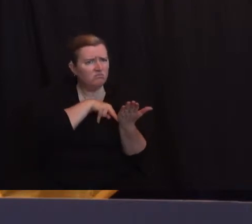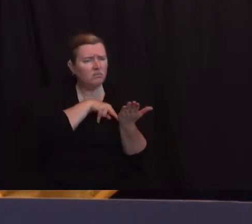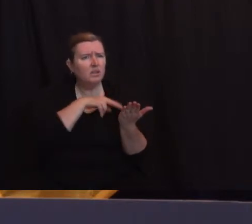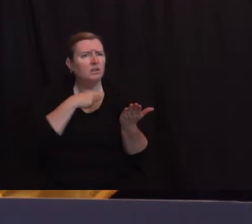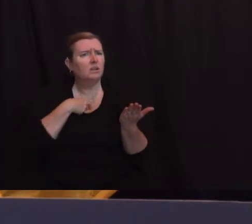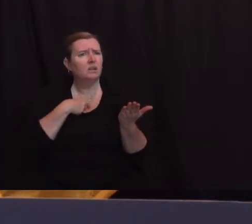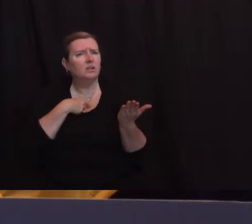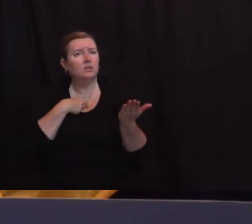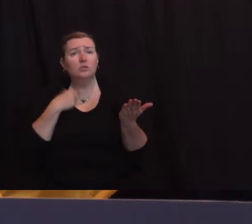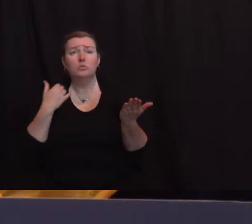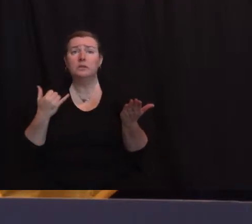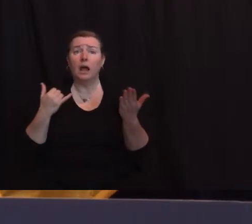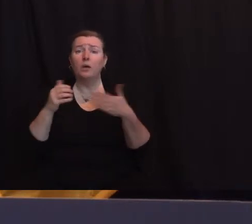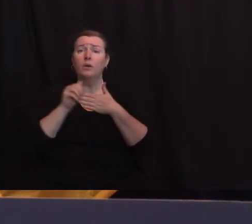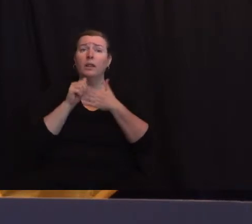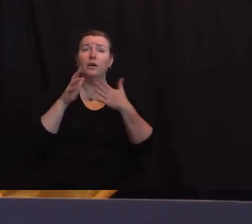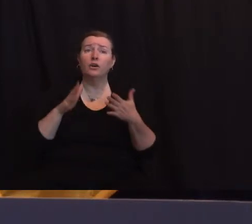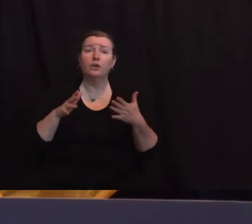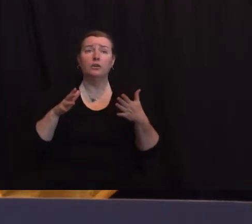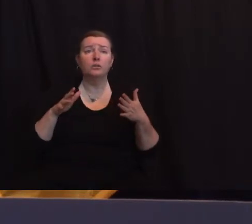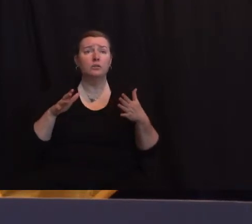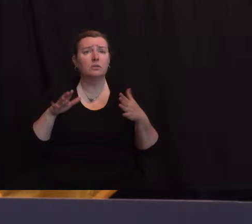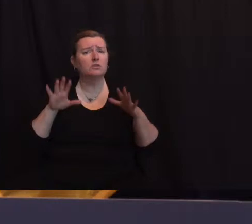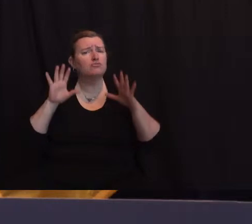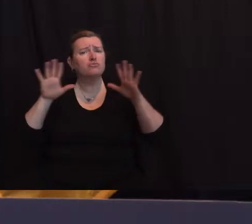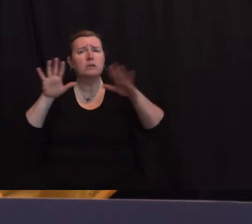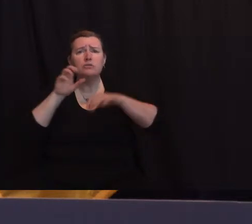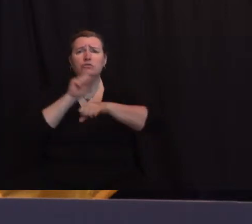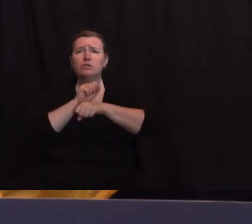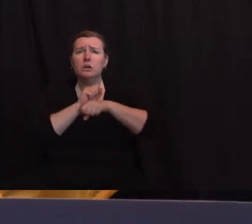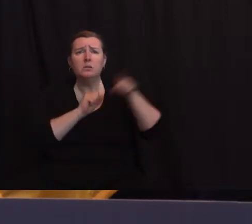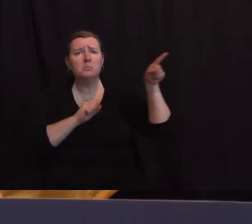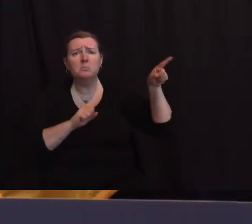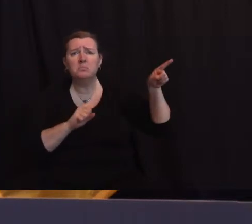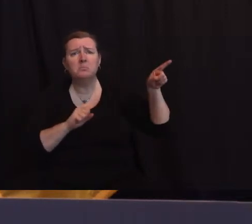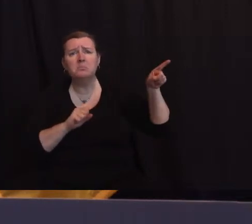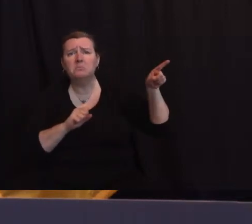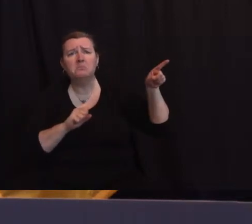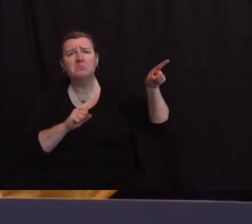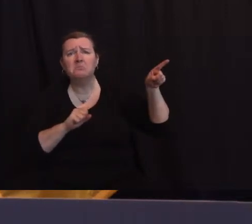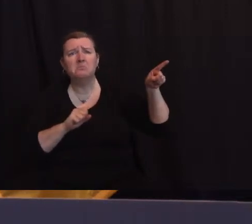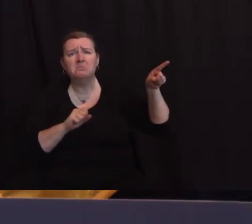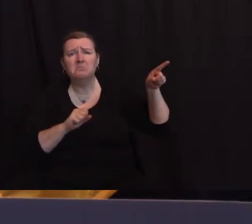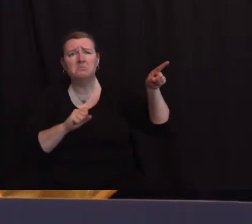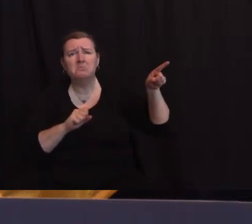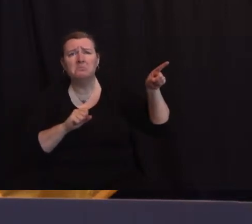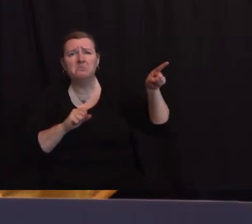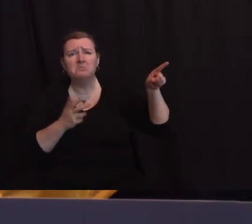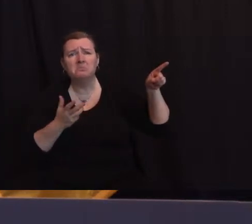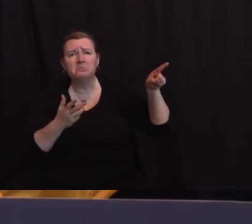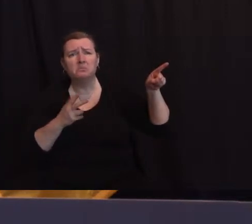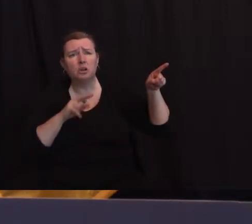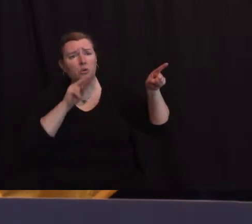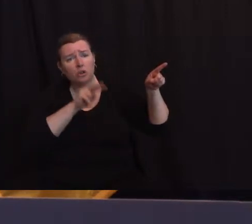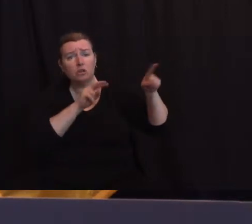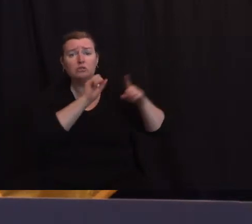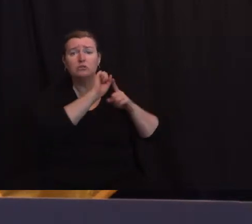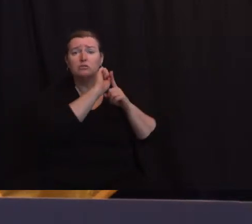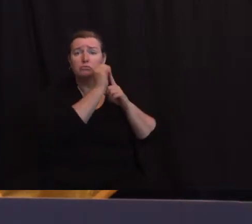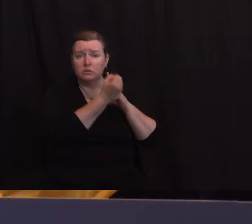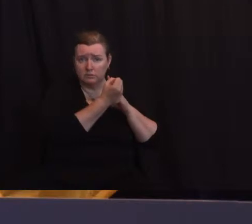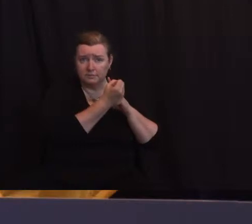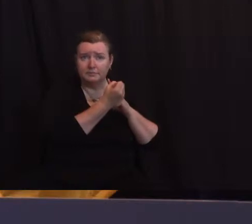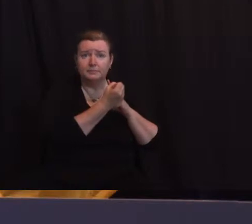current leadership, I think, is doing an outstanding job. We took the situation when we